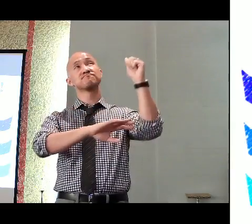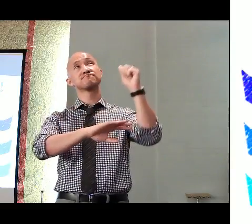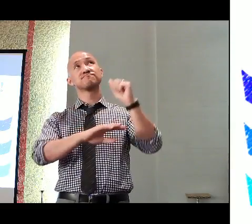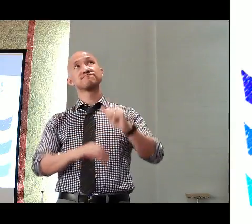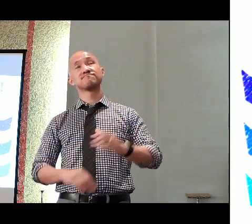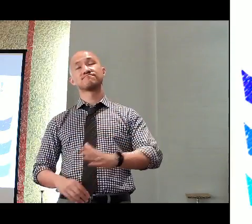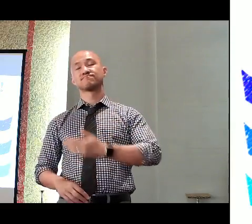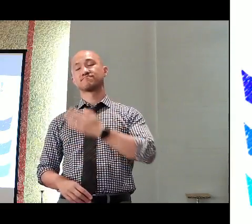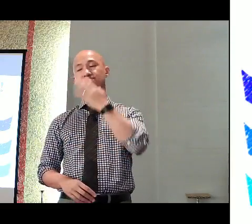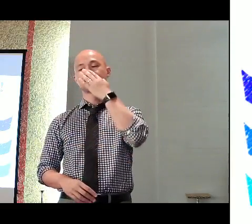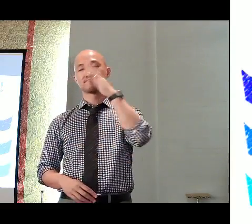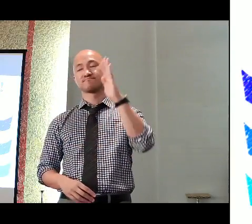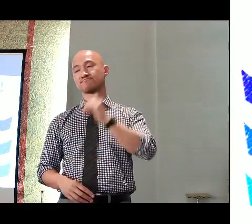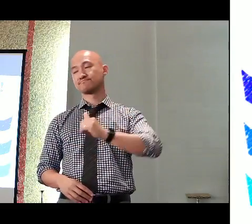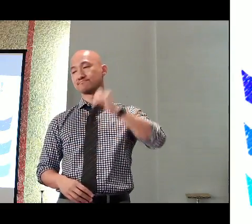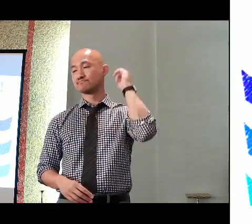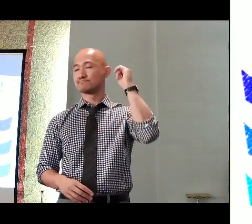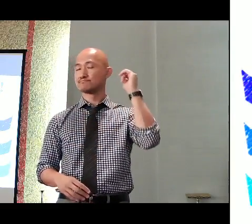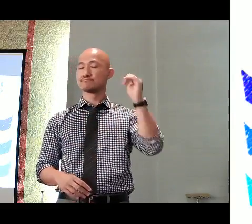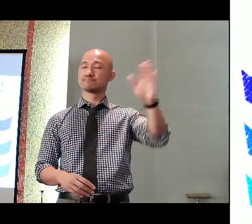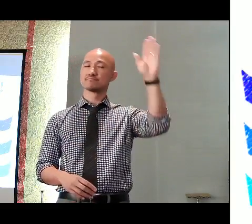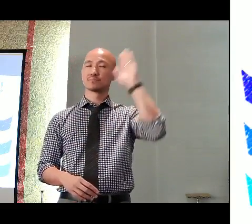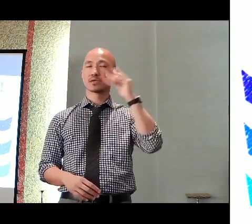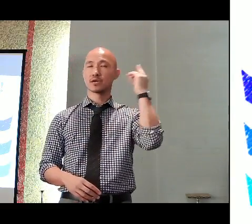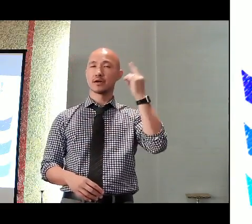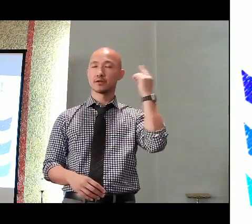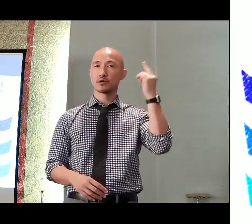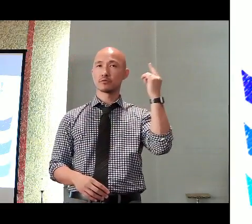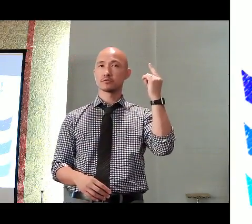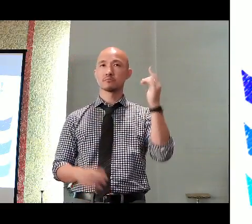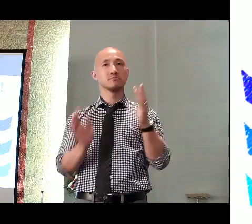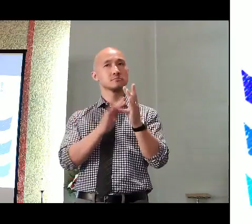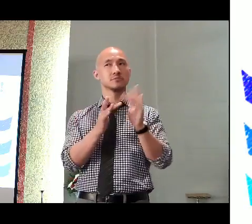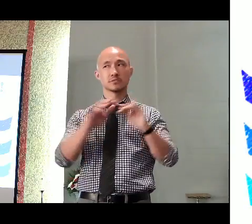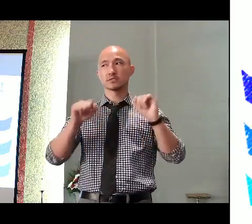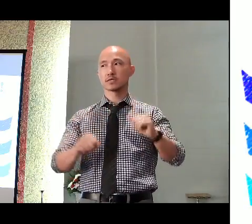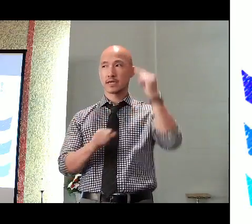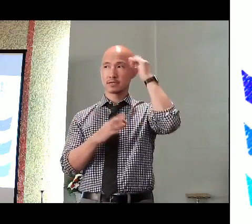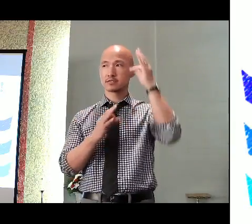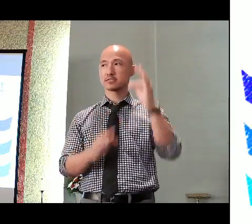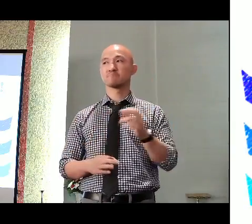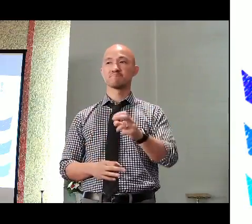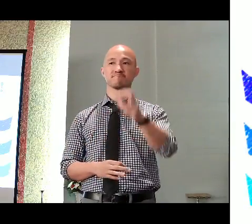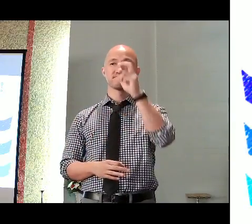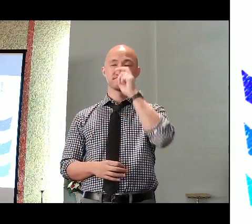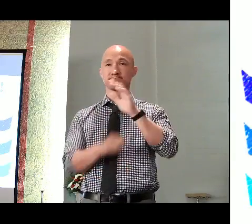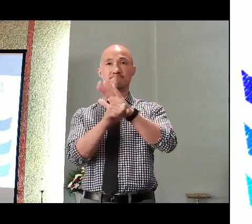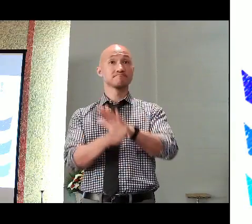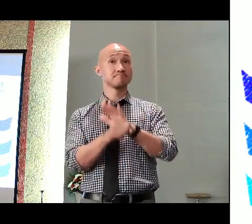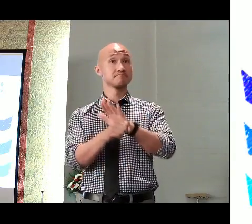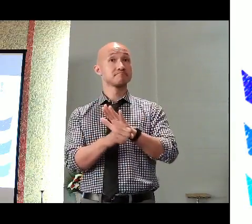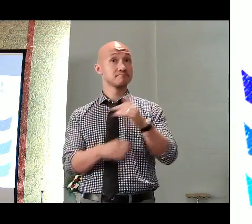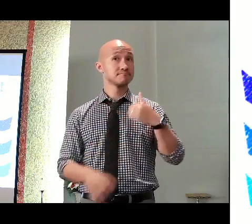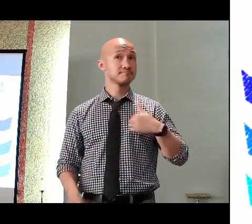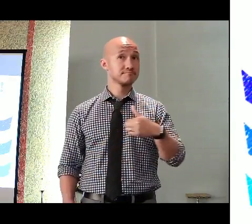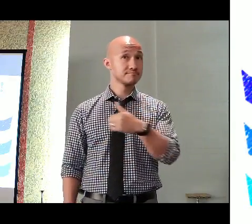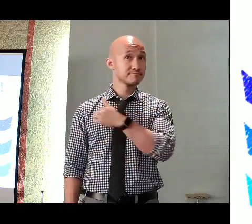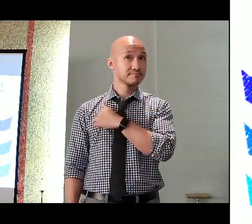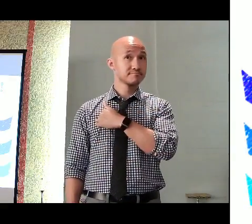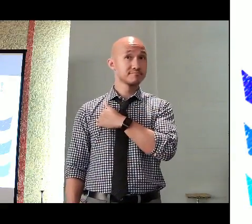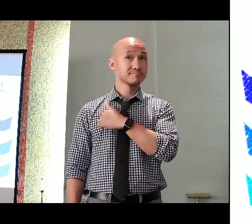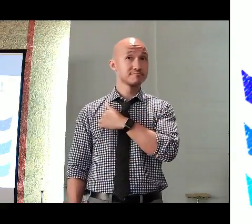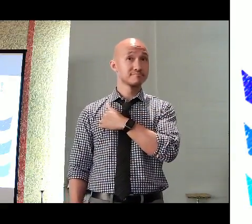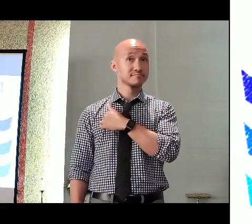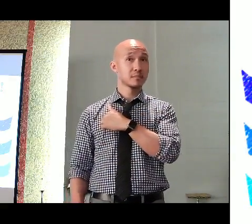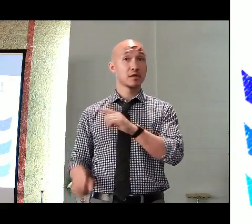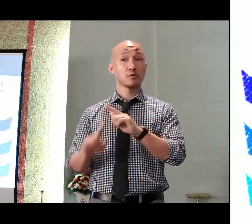holy ways, rejecting his grace. We were called enemies of God. But right in that instance, while we